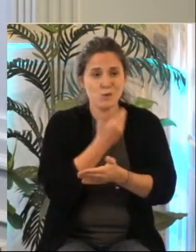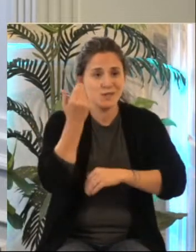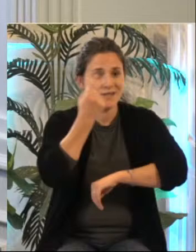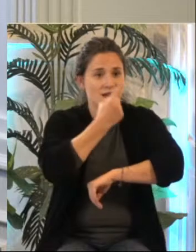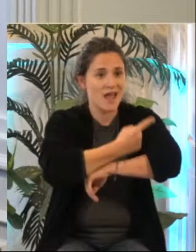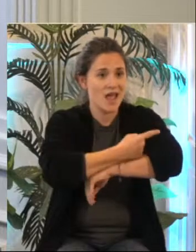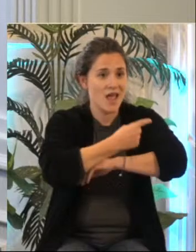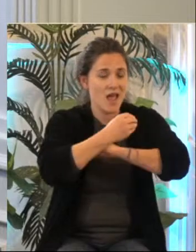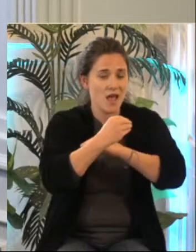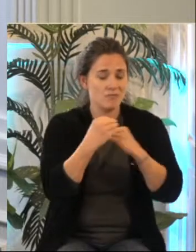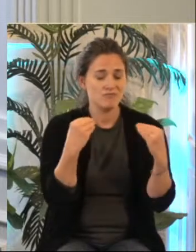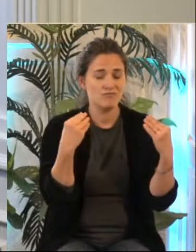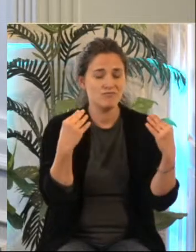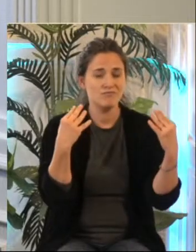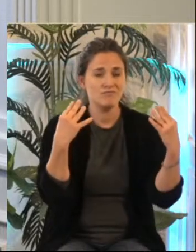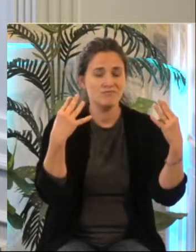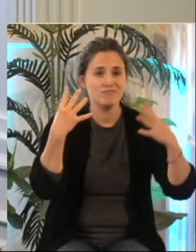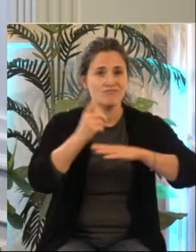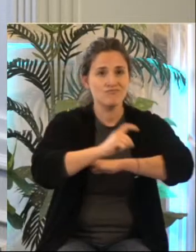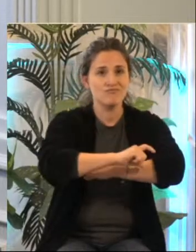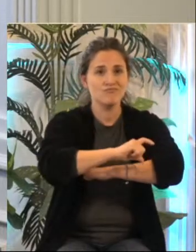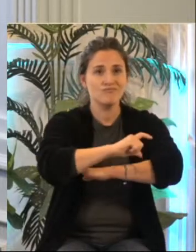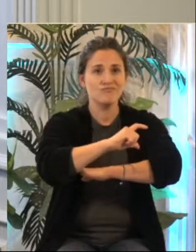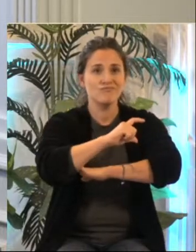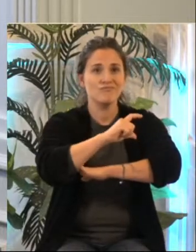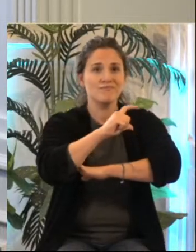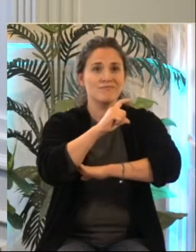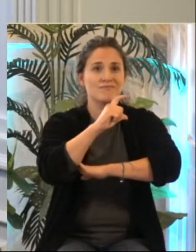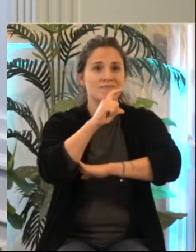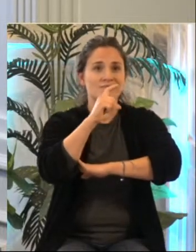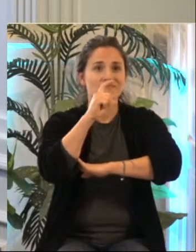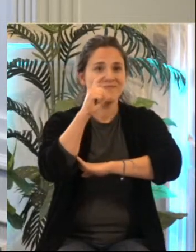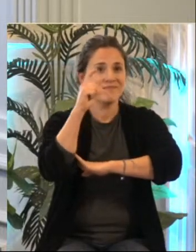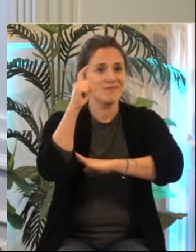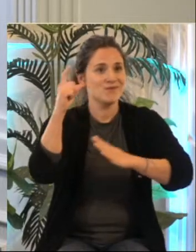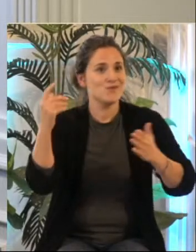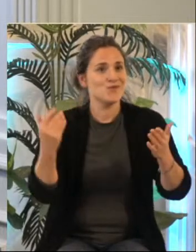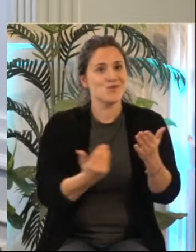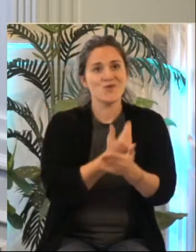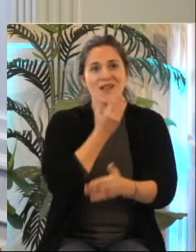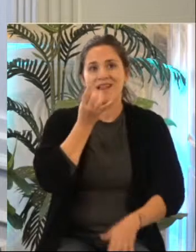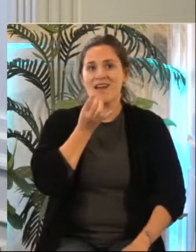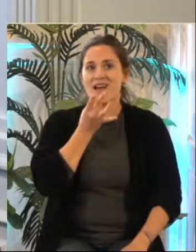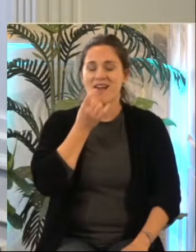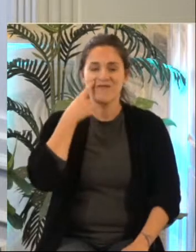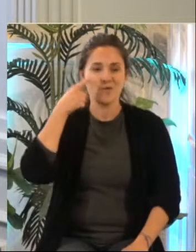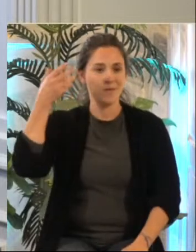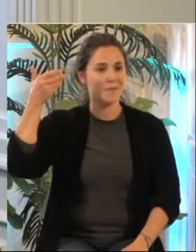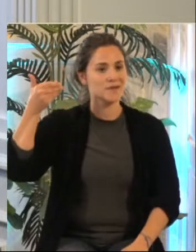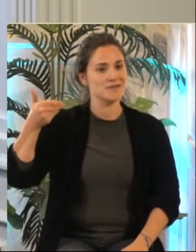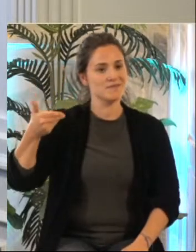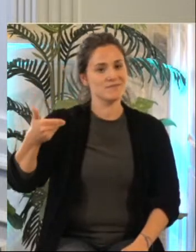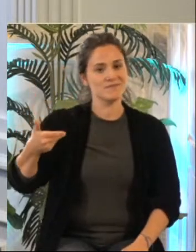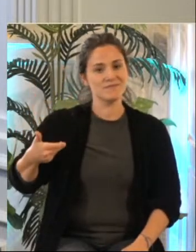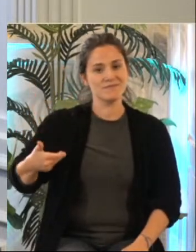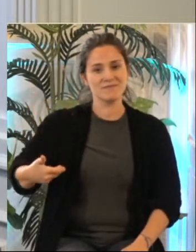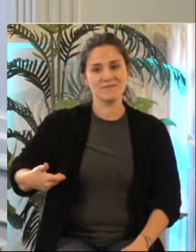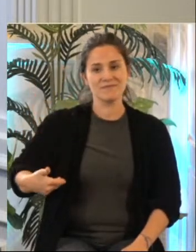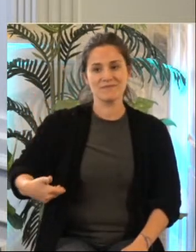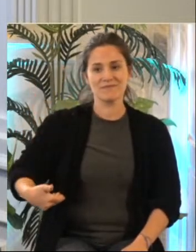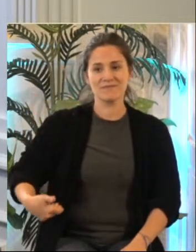new day, it's a new life for me.